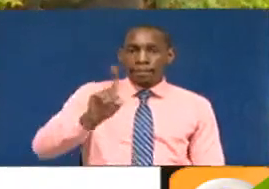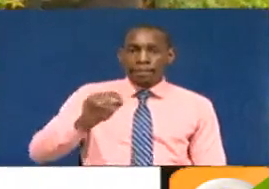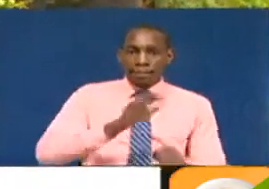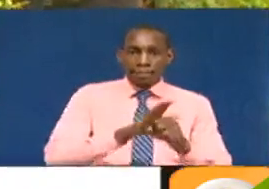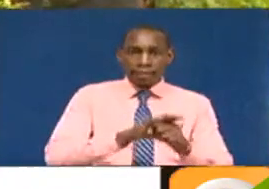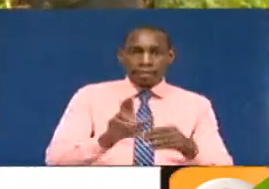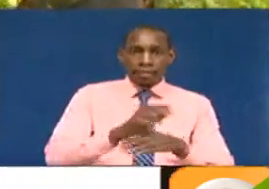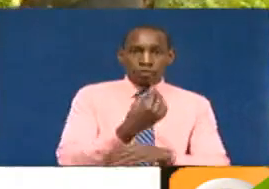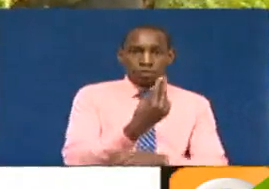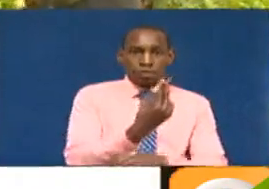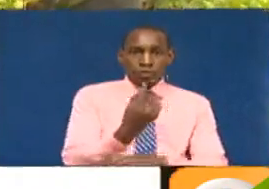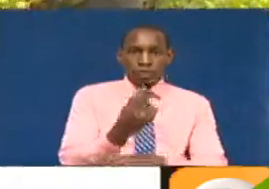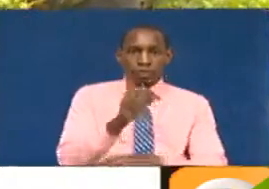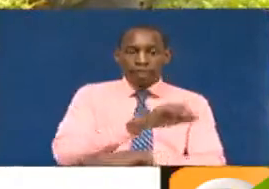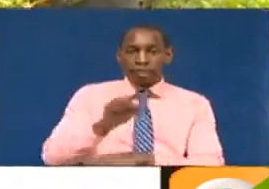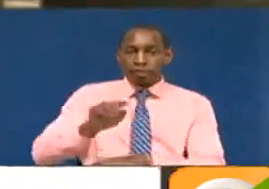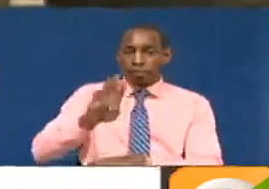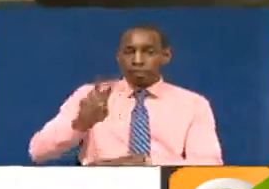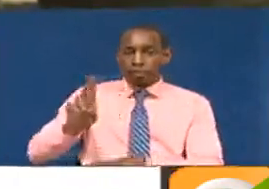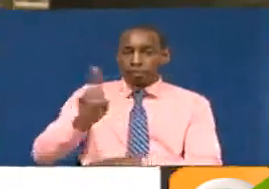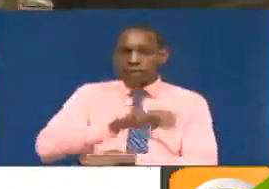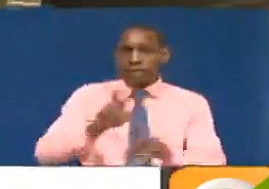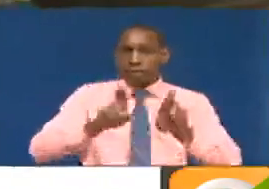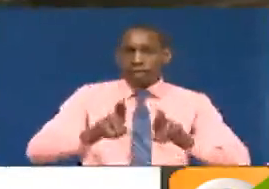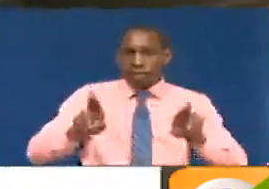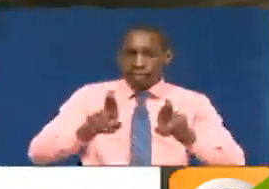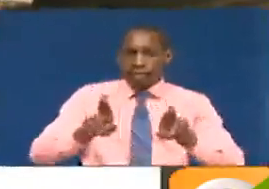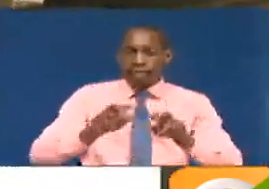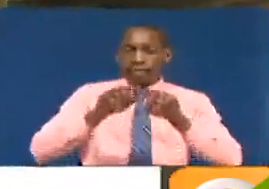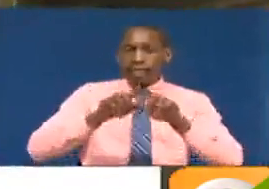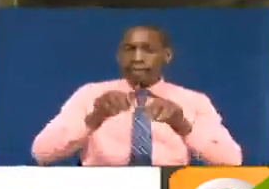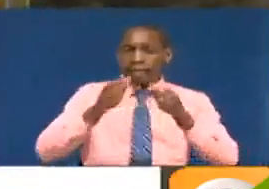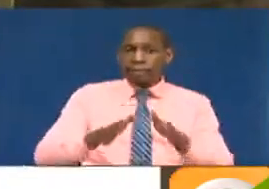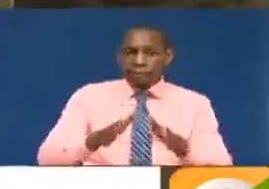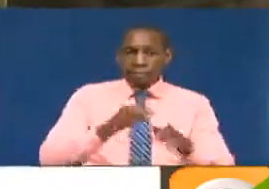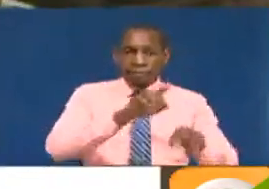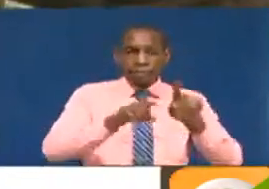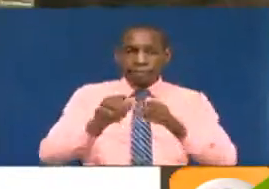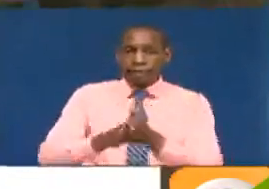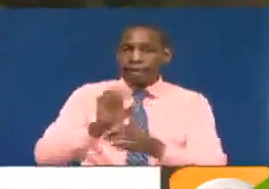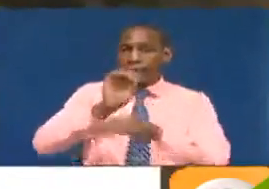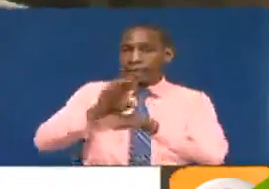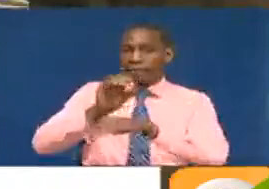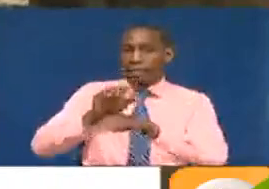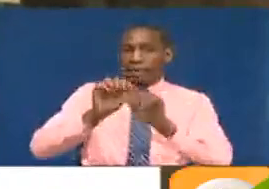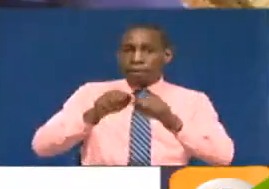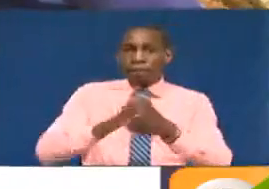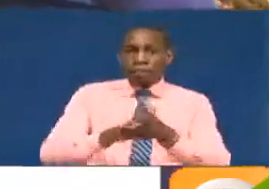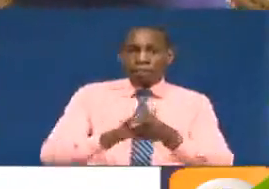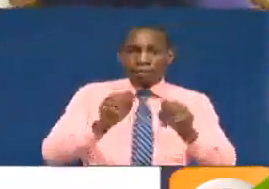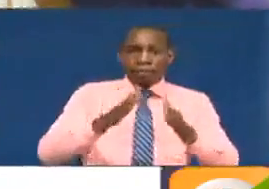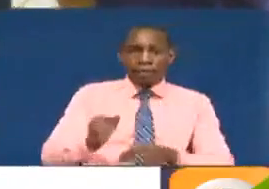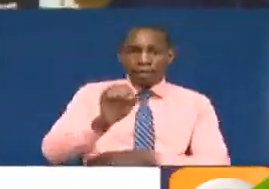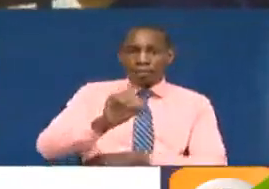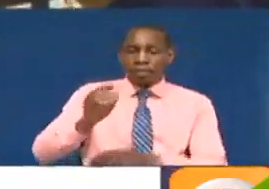take between 21 to 42 days to be ready, depending on the farmer's preference. Lamek's advice to potential seed